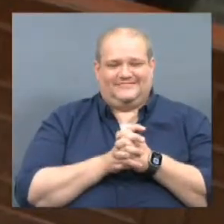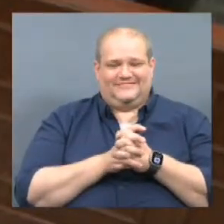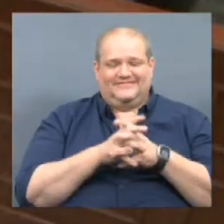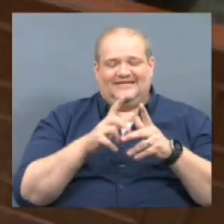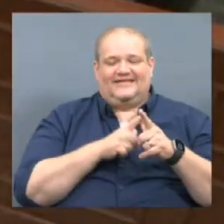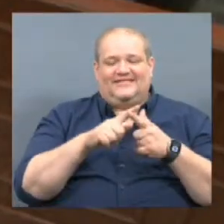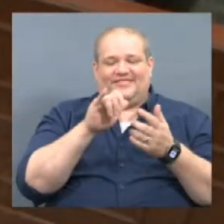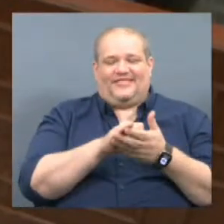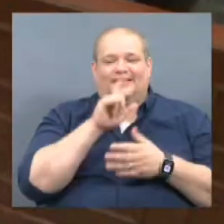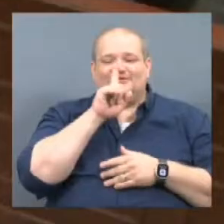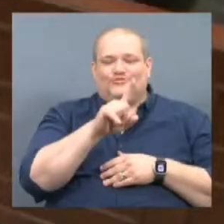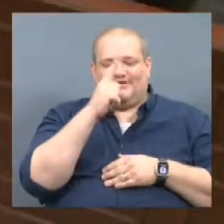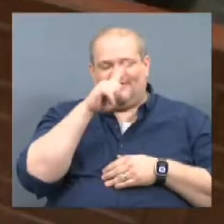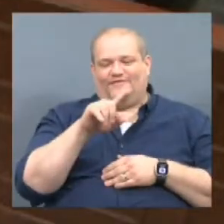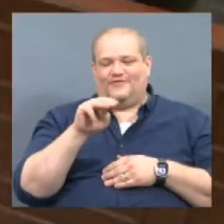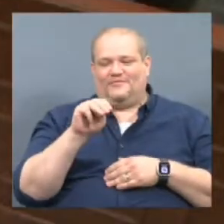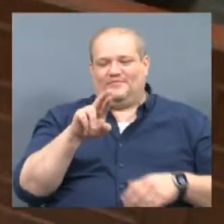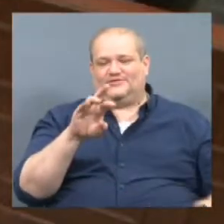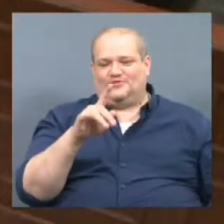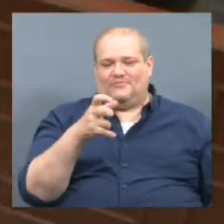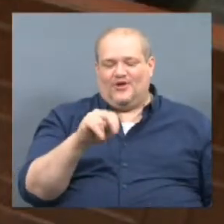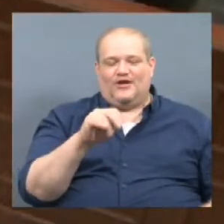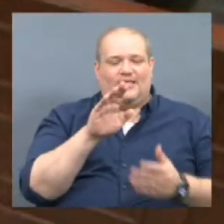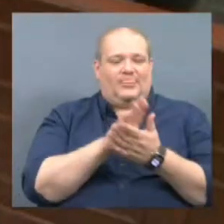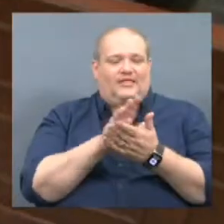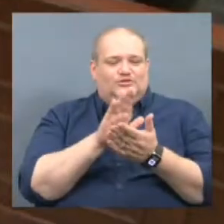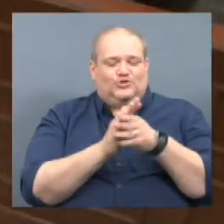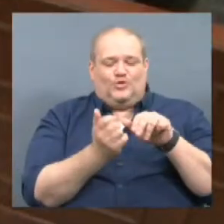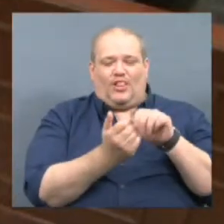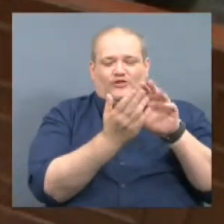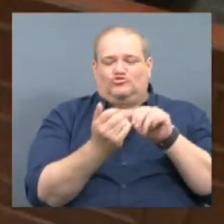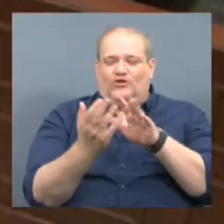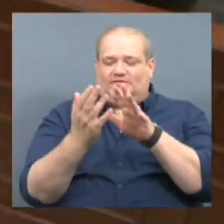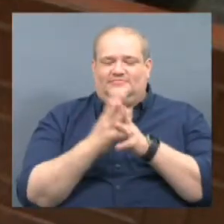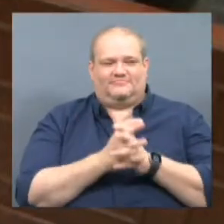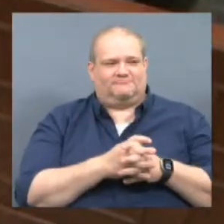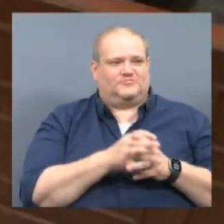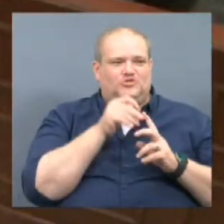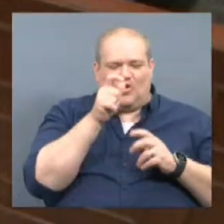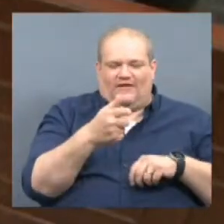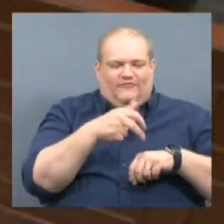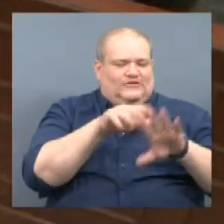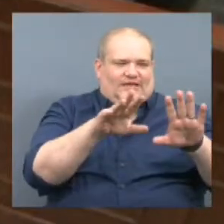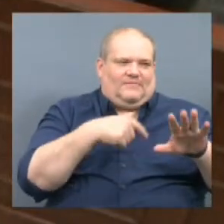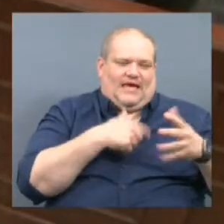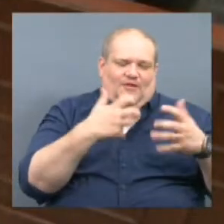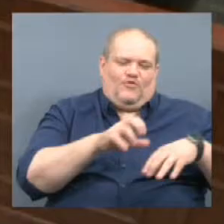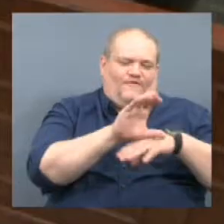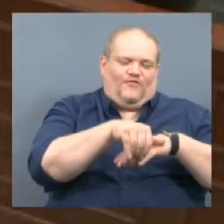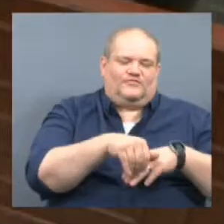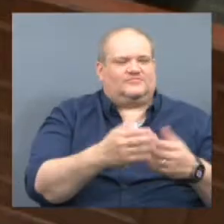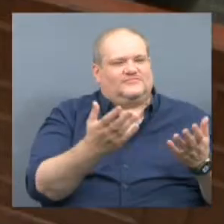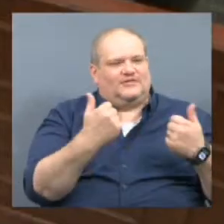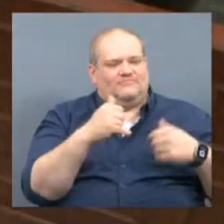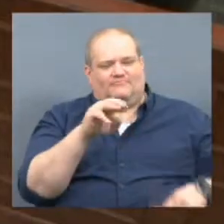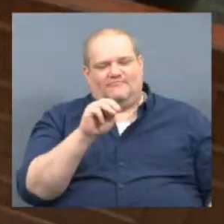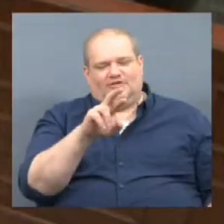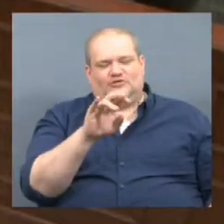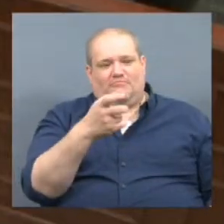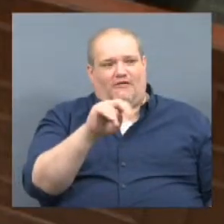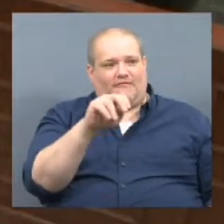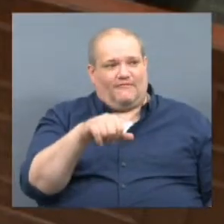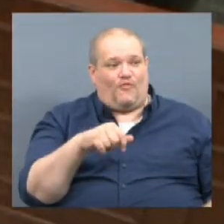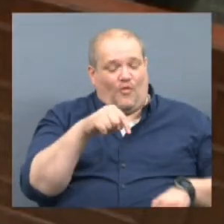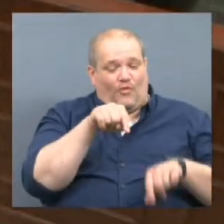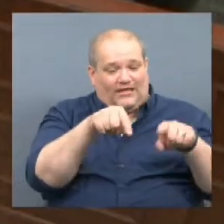And this is really for Mr. Barton, for the neighbor, because the school is addressed. I'm sorry, you don't have to get up, Mr. Stewart. I didn't want to enforce you. Come on, Mr. Barton. But you can come, while